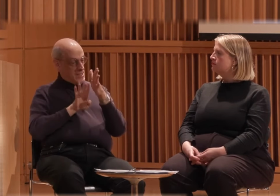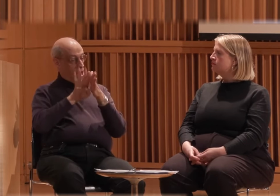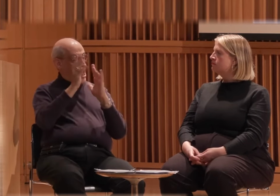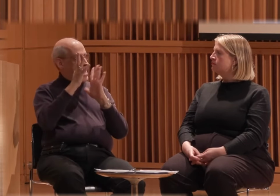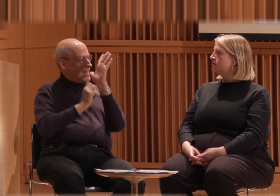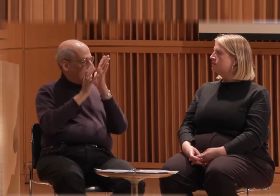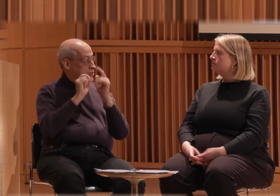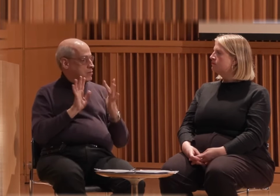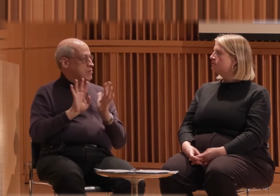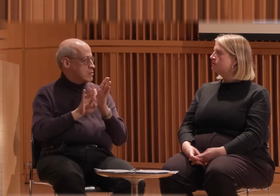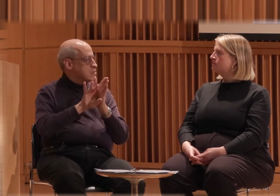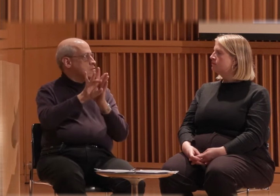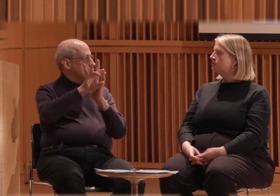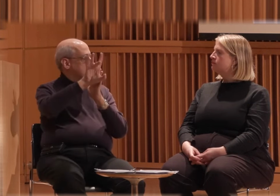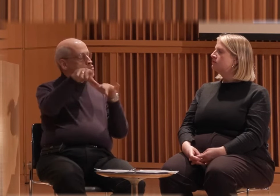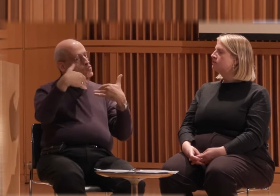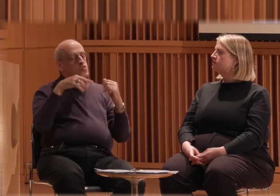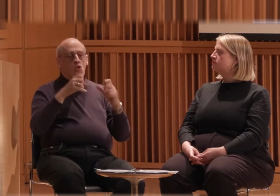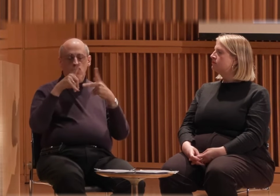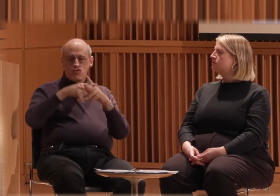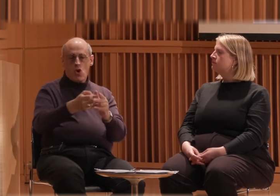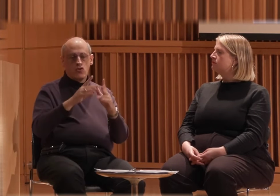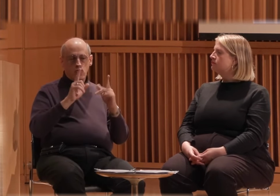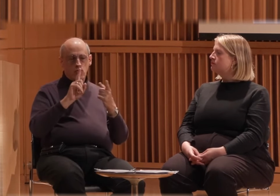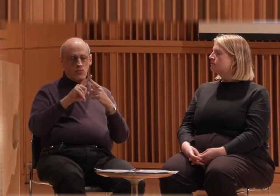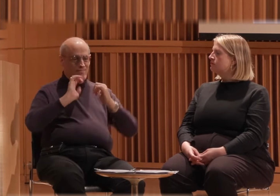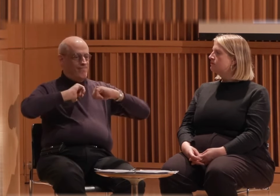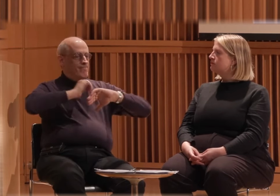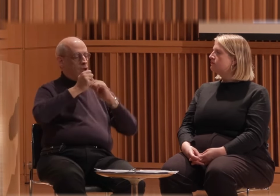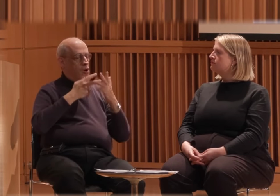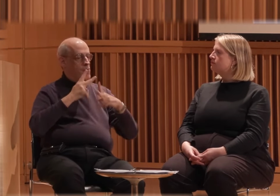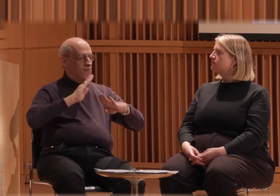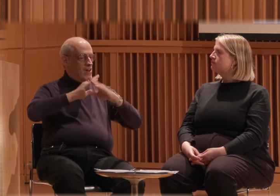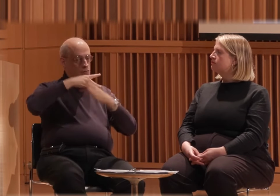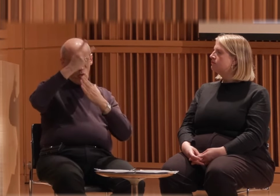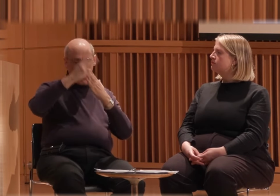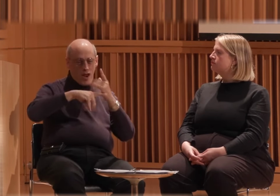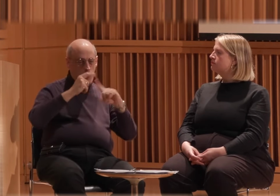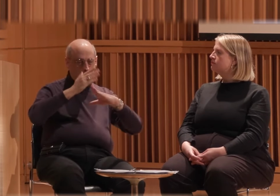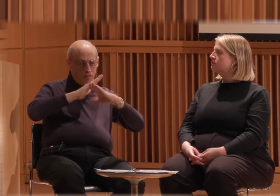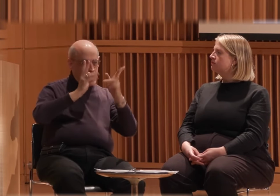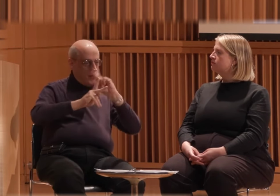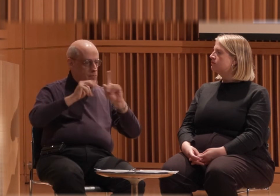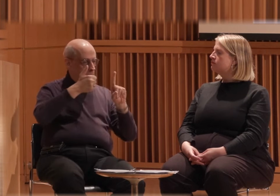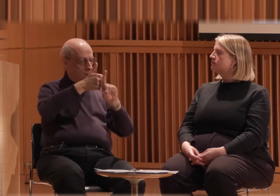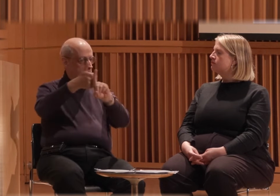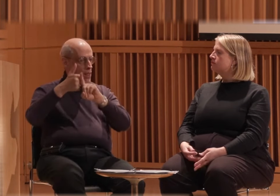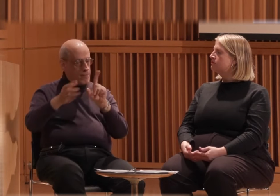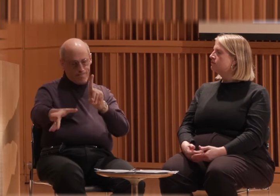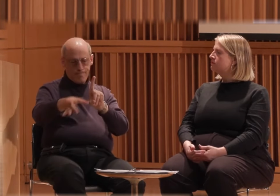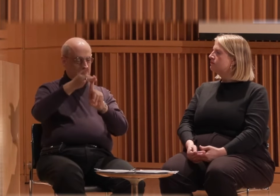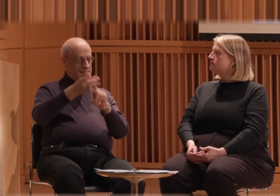cancer, trying to initiate some kind of preventative programs that prevent people from